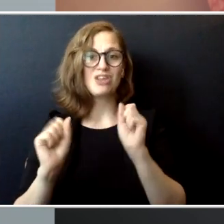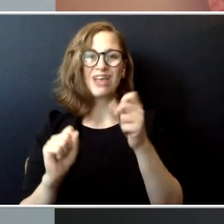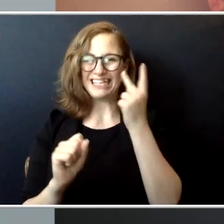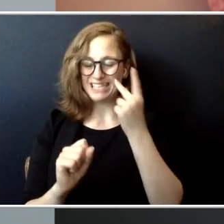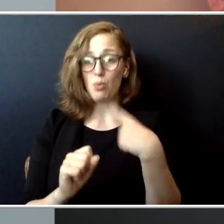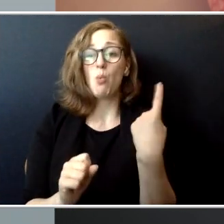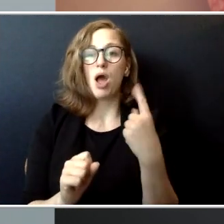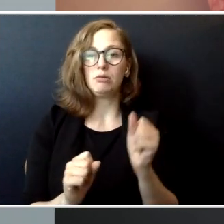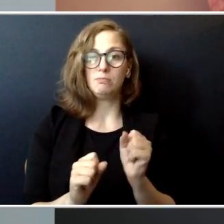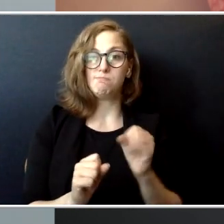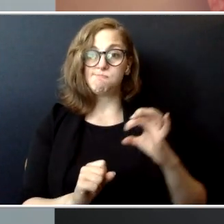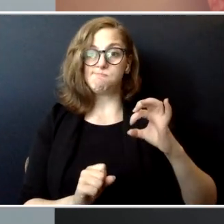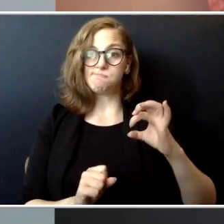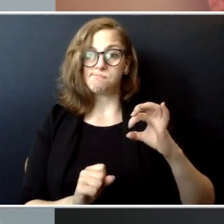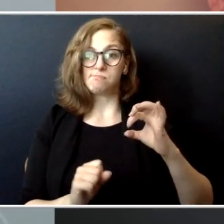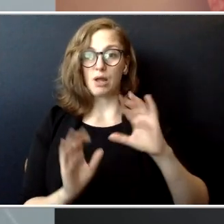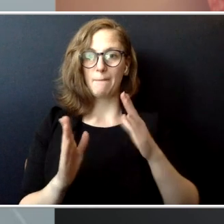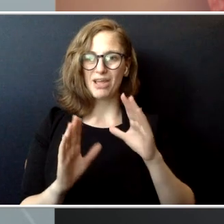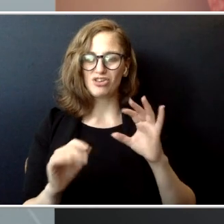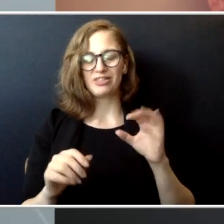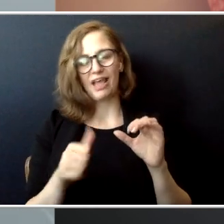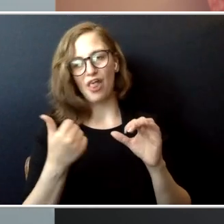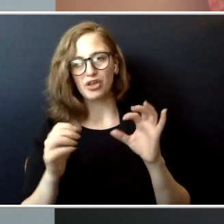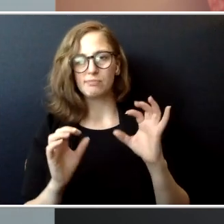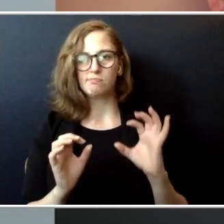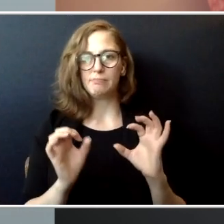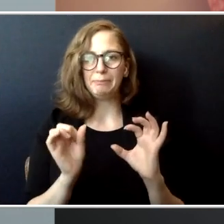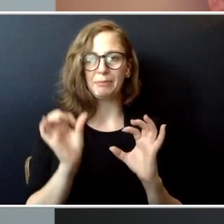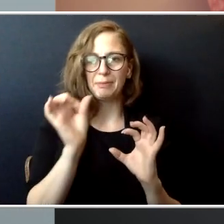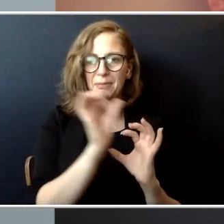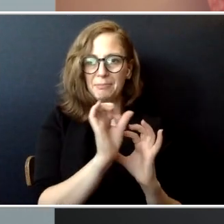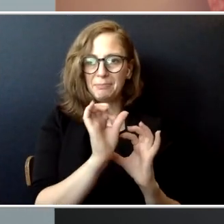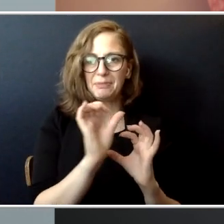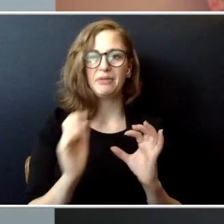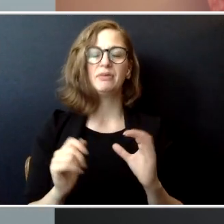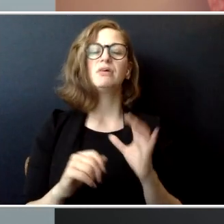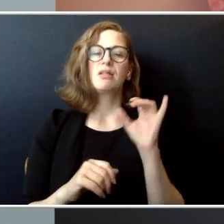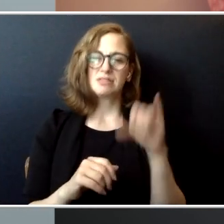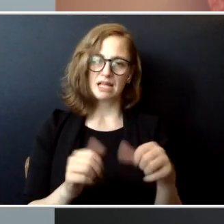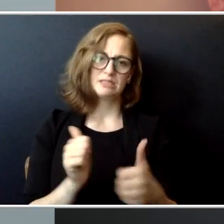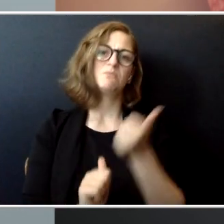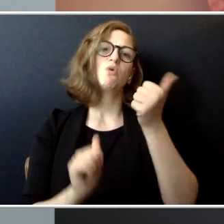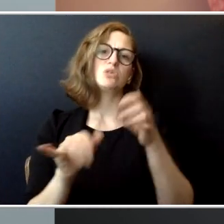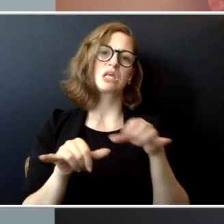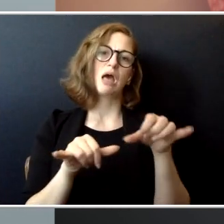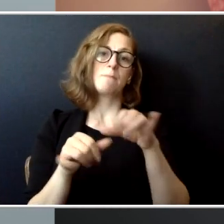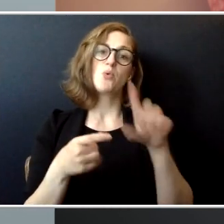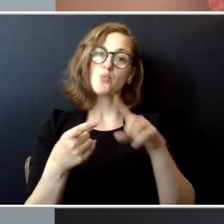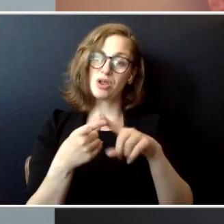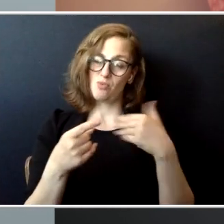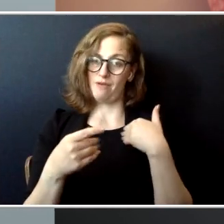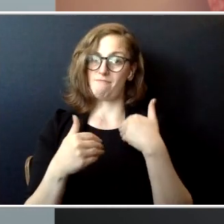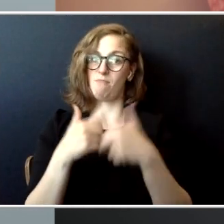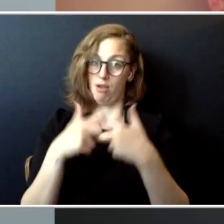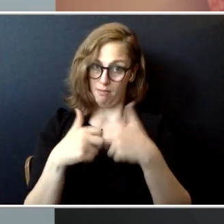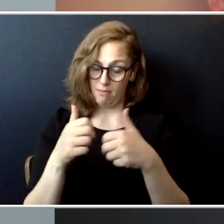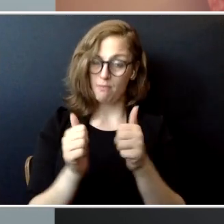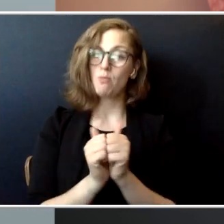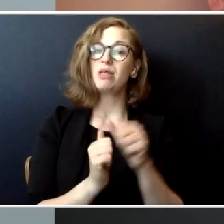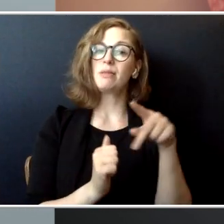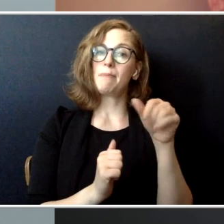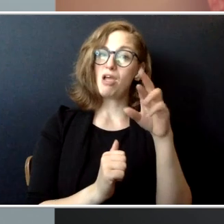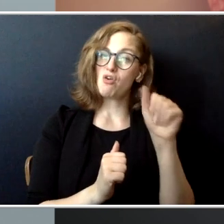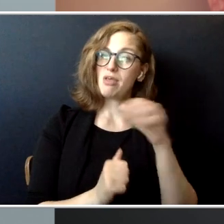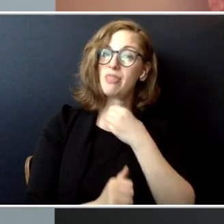others, and that is the most common problem when you have a problem with the parathyroid glands, is that one of them is the issue, and it gets big